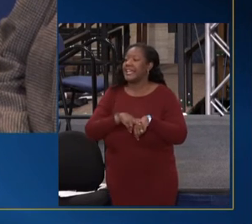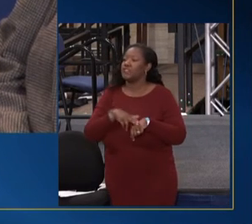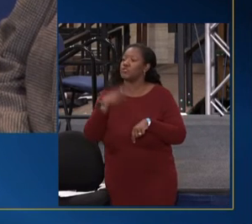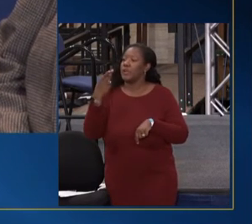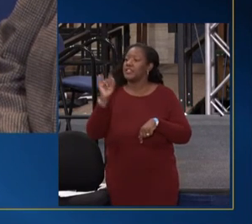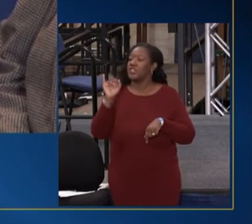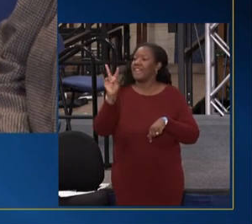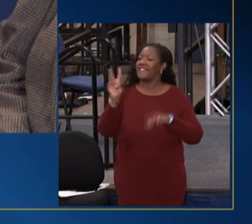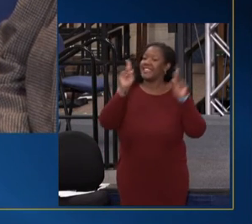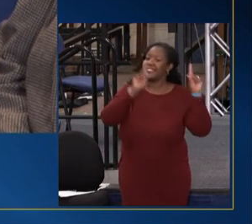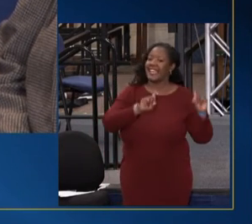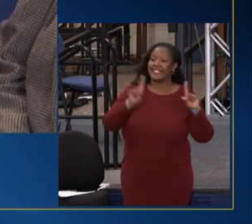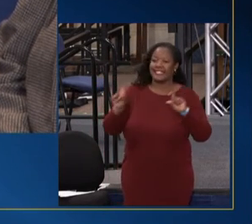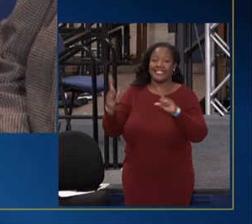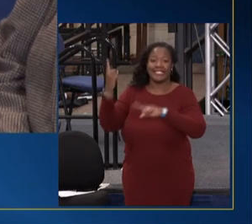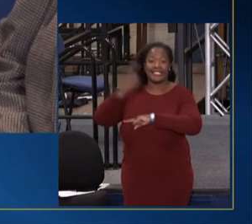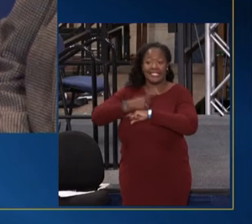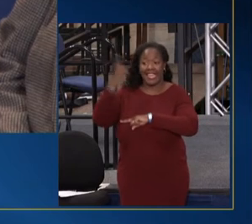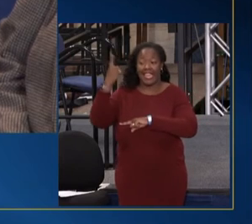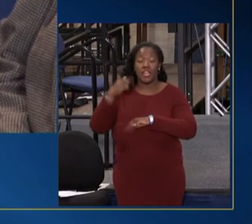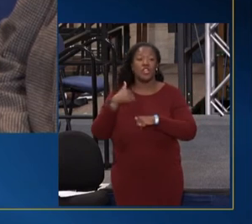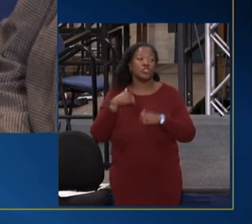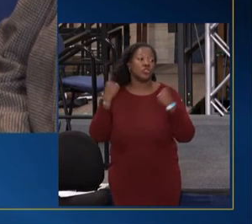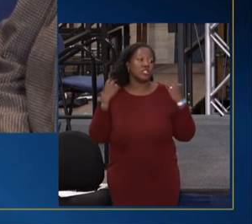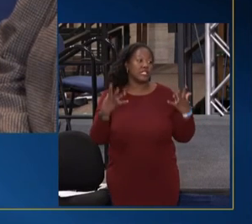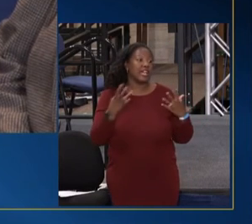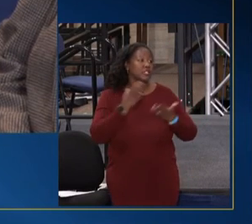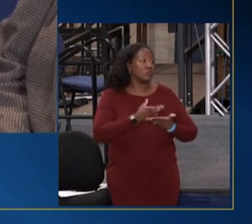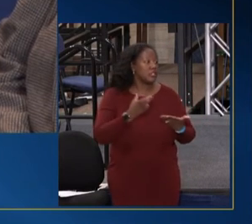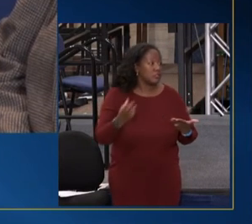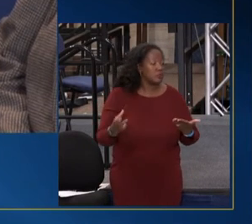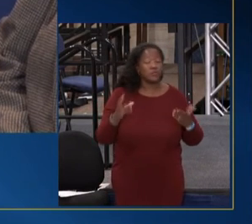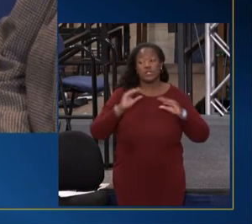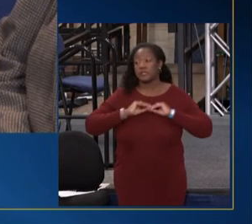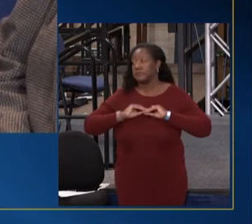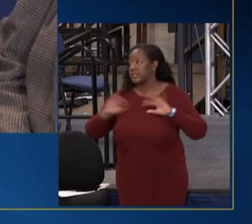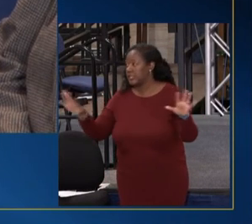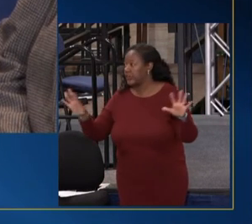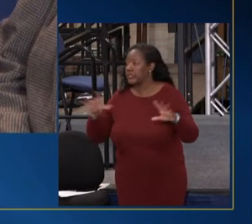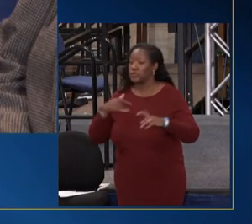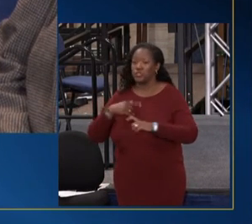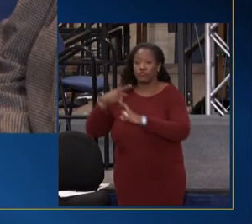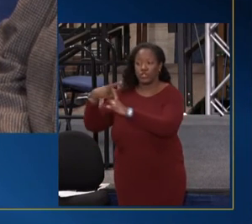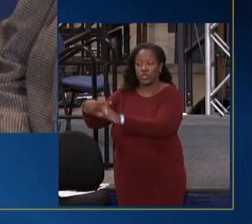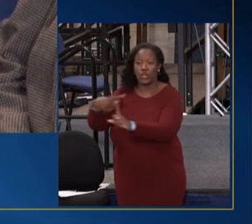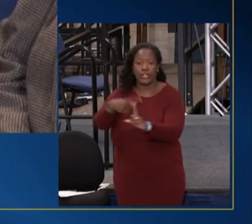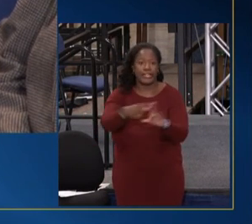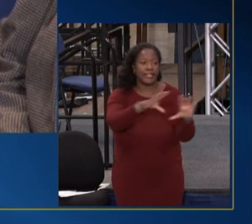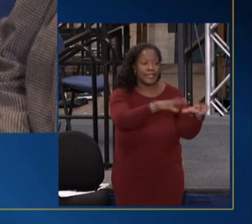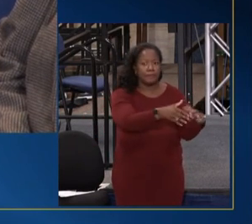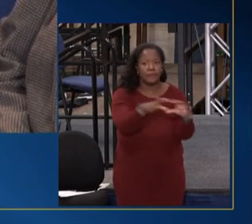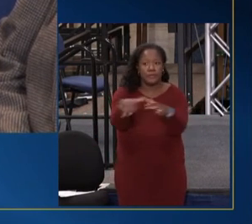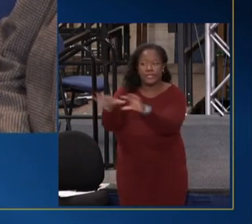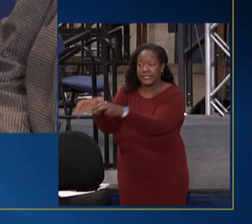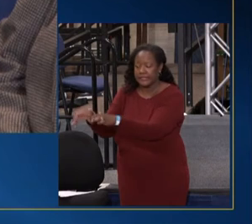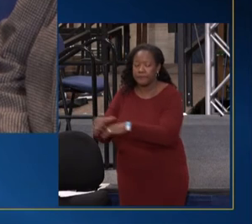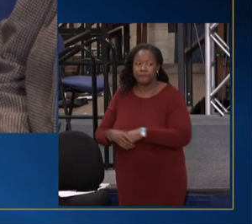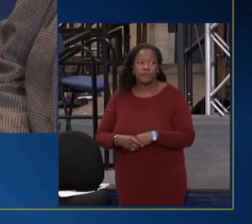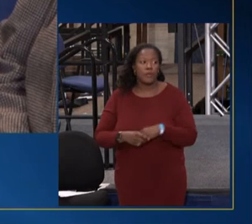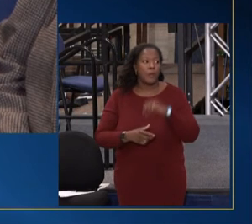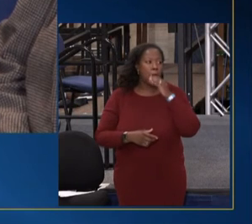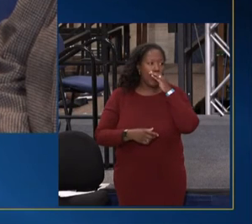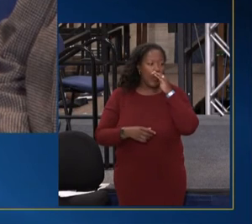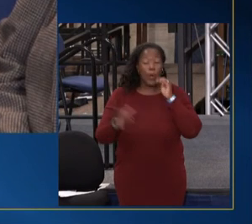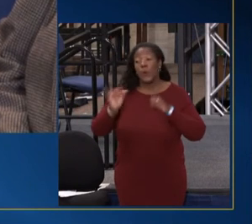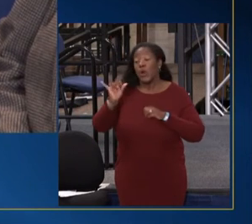Testing Day, so there are lots of resources and materials that are going out and targeting the community. The other thing that I will say that we are